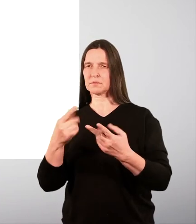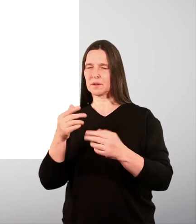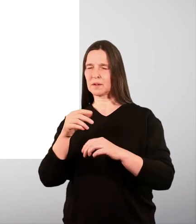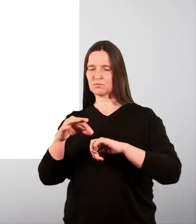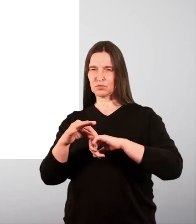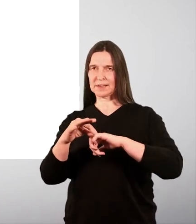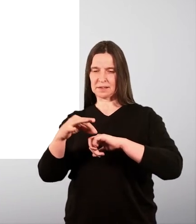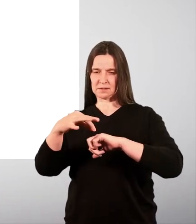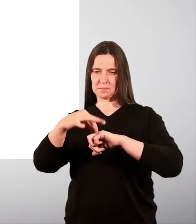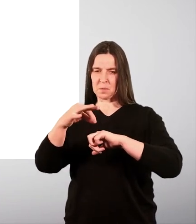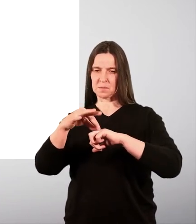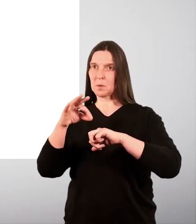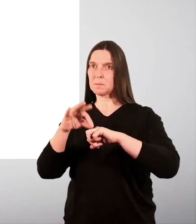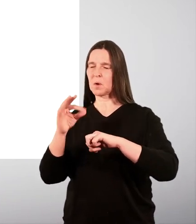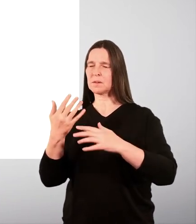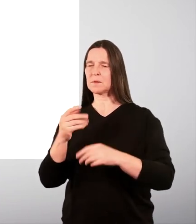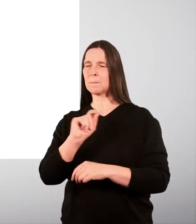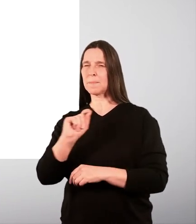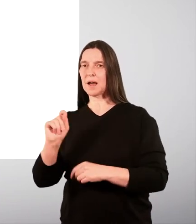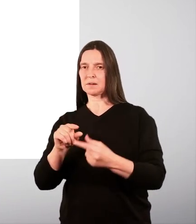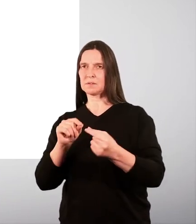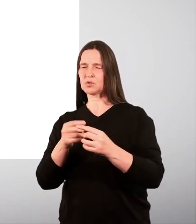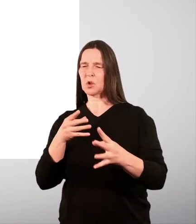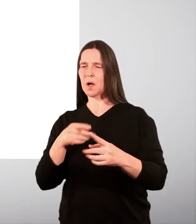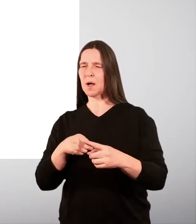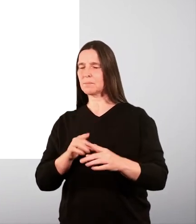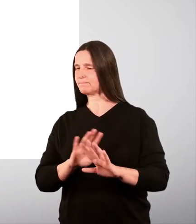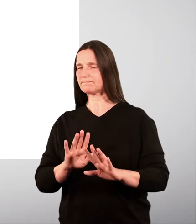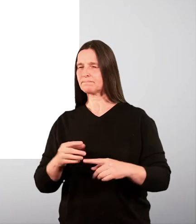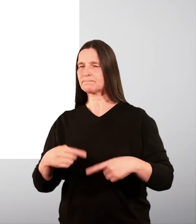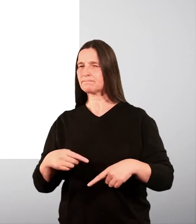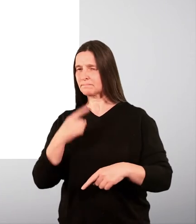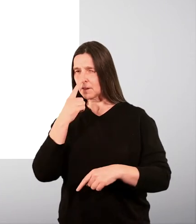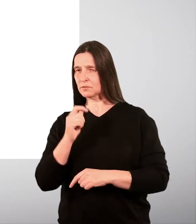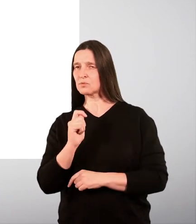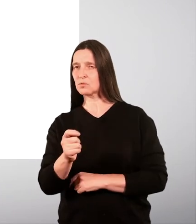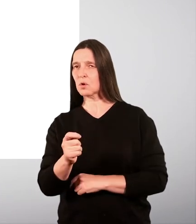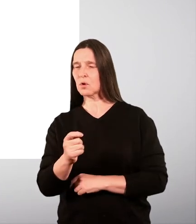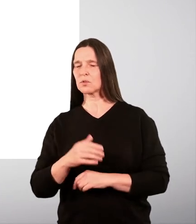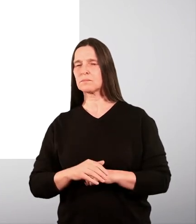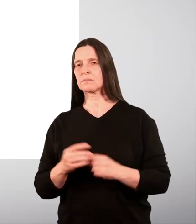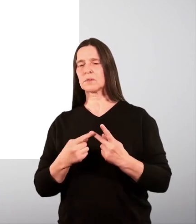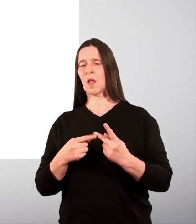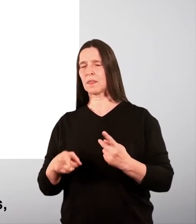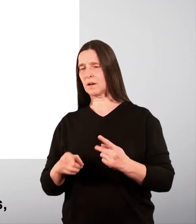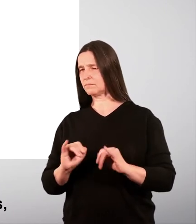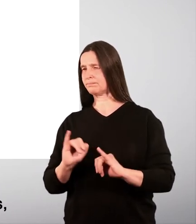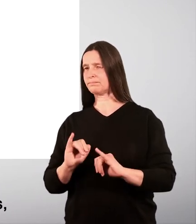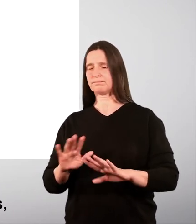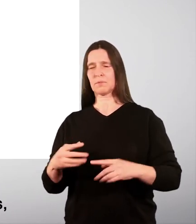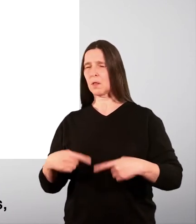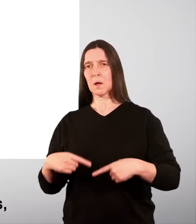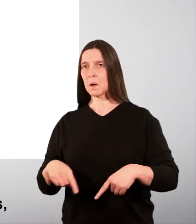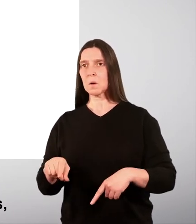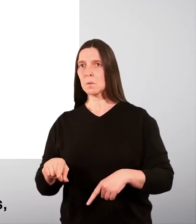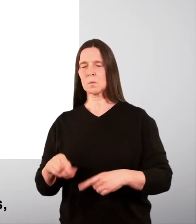rings, but they're designed to cause harm. And as such, if you're found in possession of any such item, you'll more than